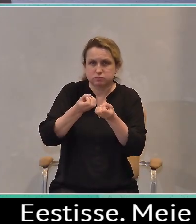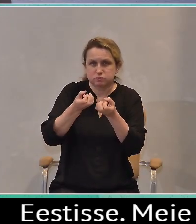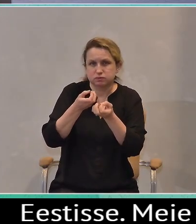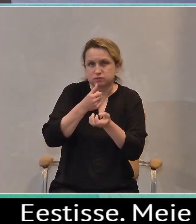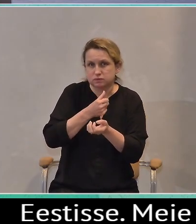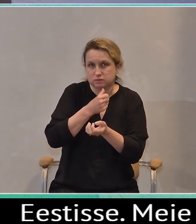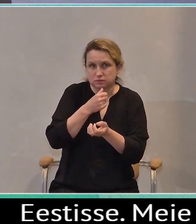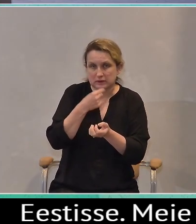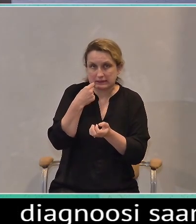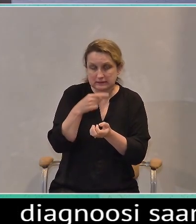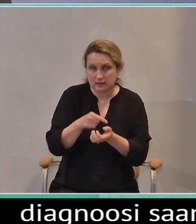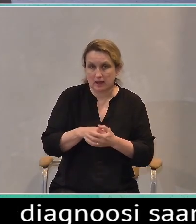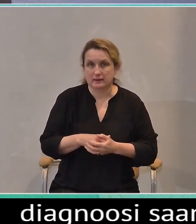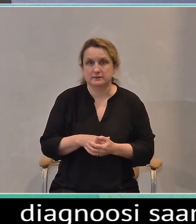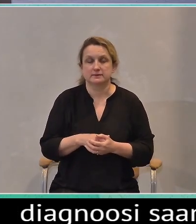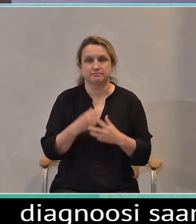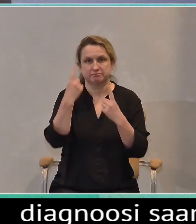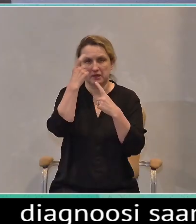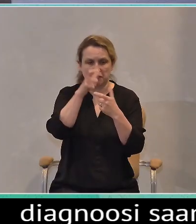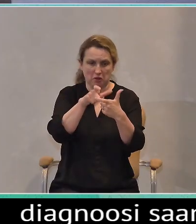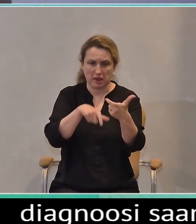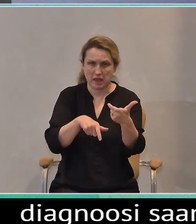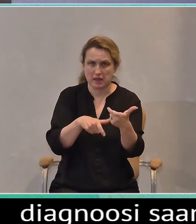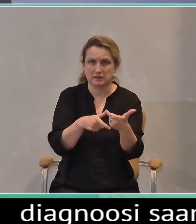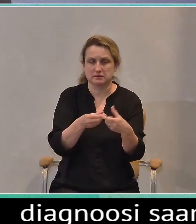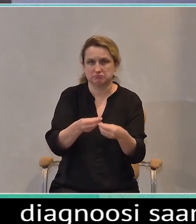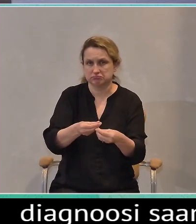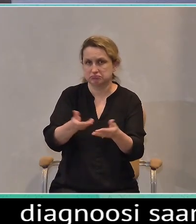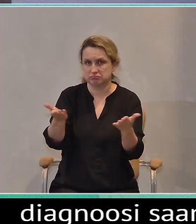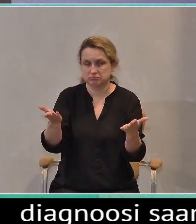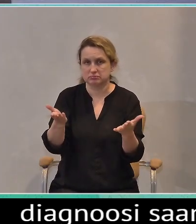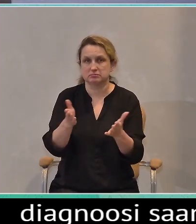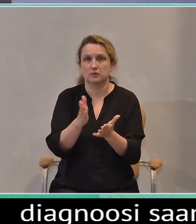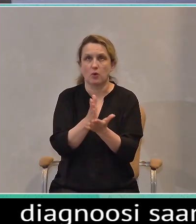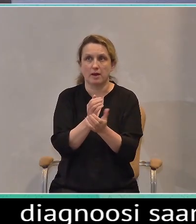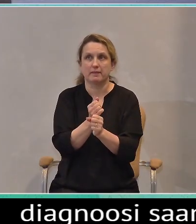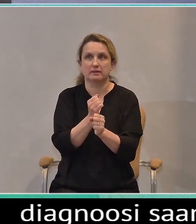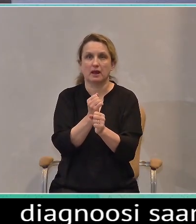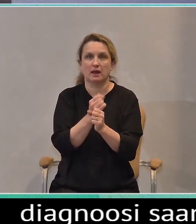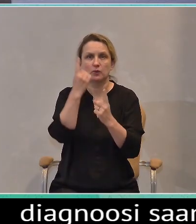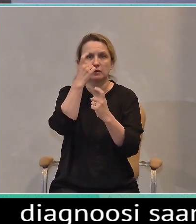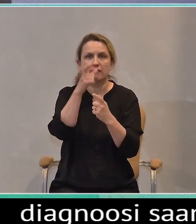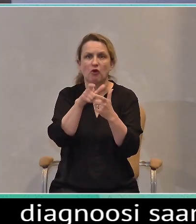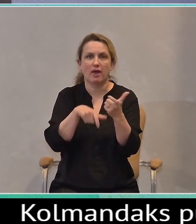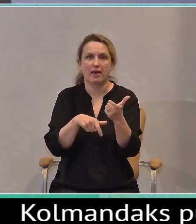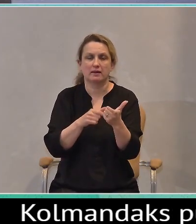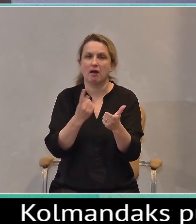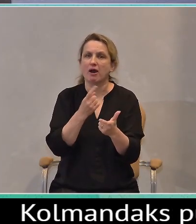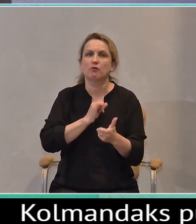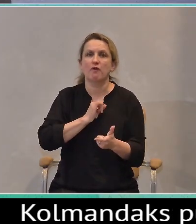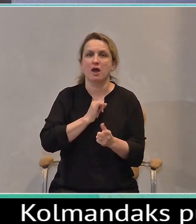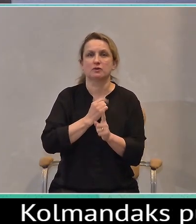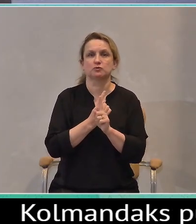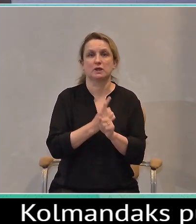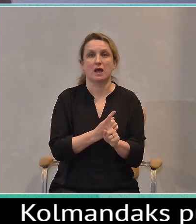collaboration with patients and patients' organizations and dissemination of information in Estonian. The